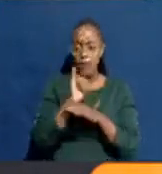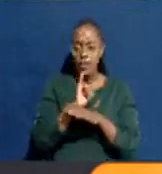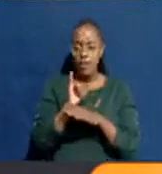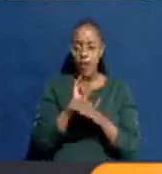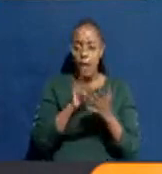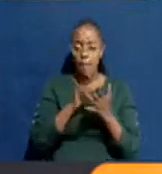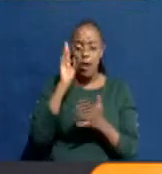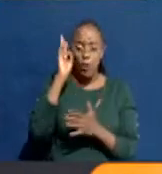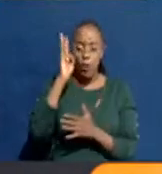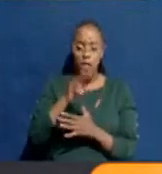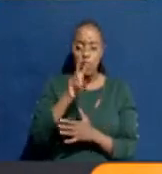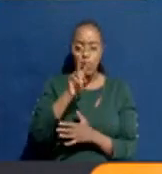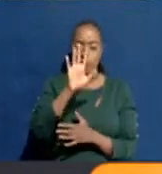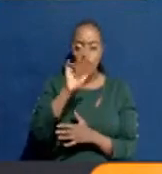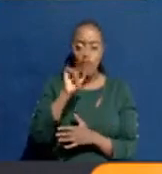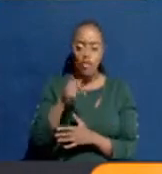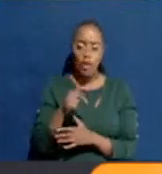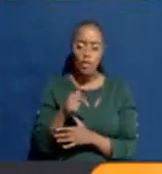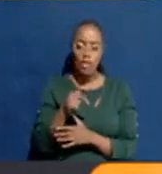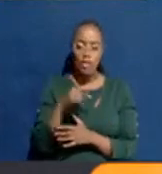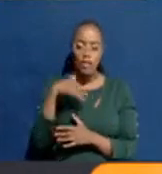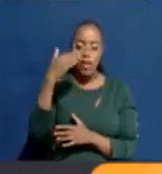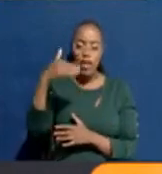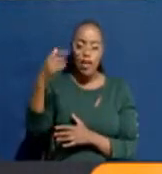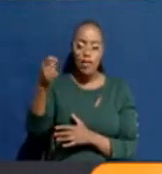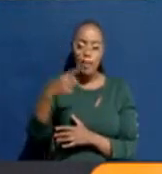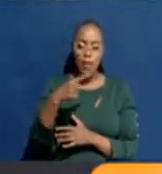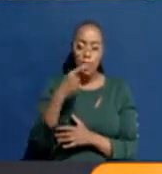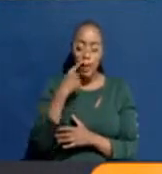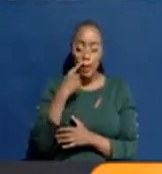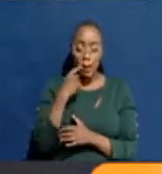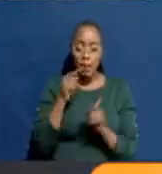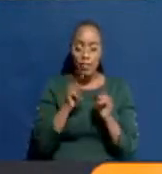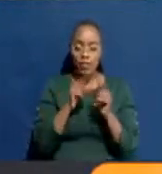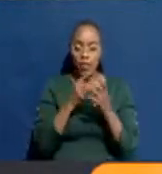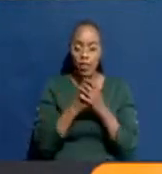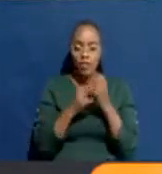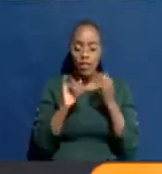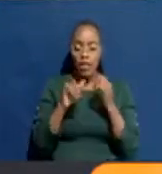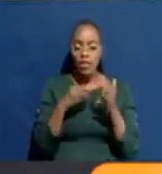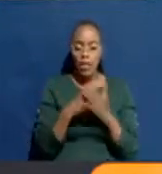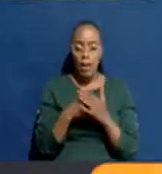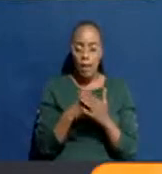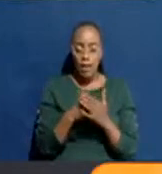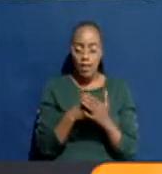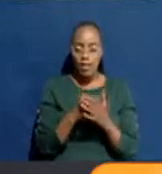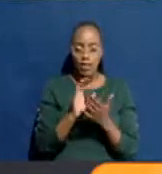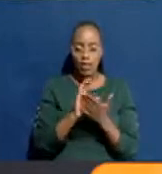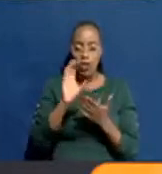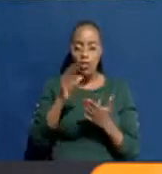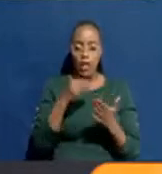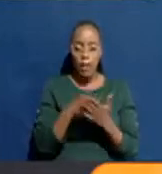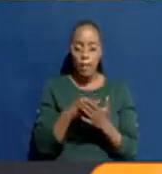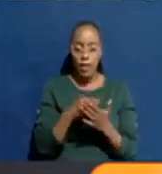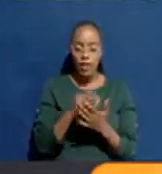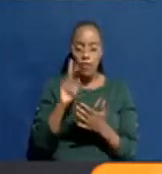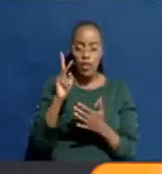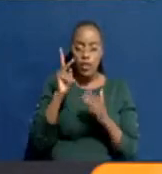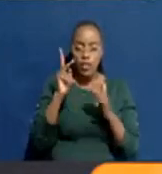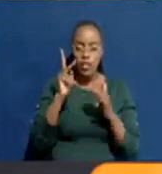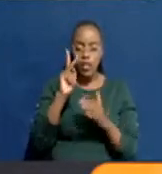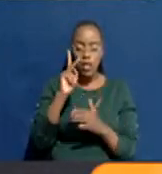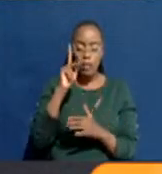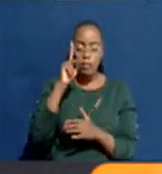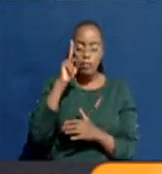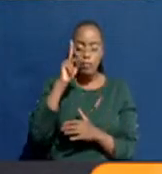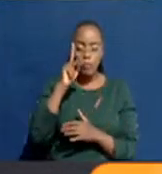be paid 25,000 shillings per month. Okay. We have actually doubled that kitty. We have allocated money into our KMTCs,